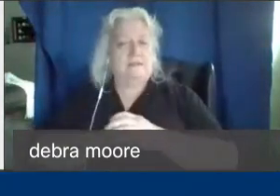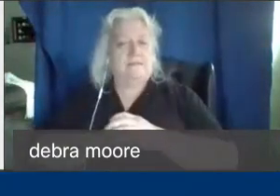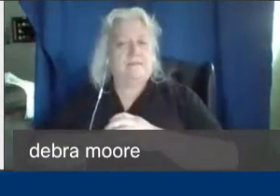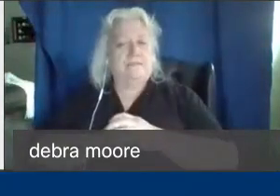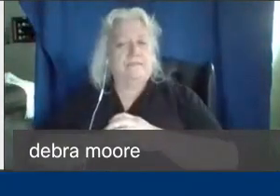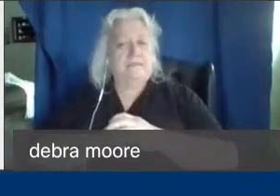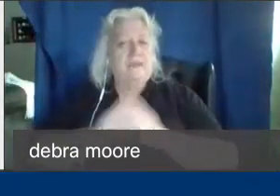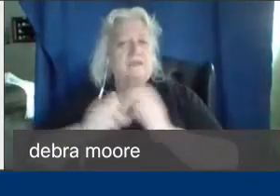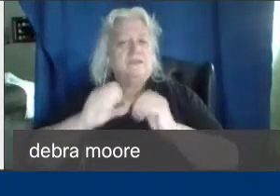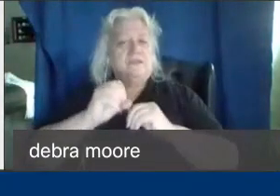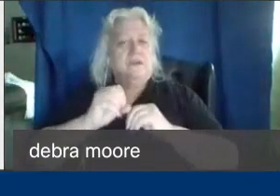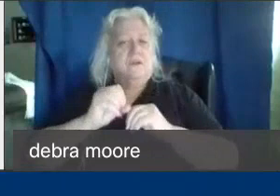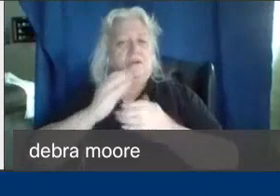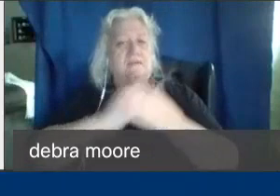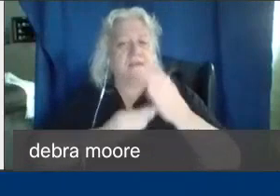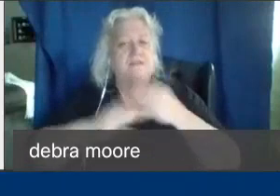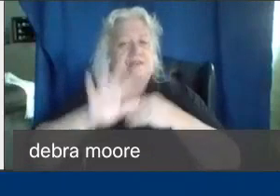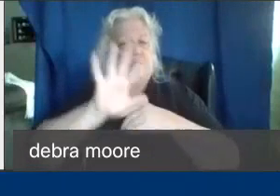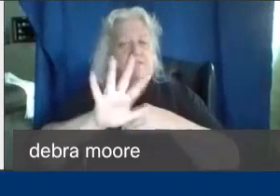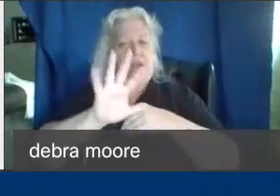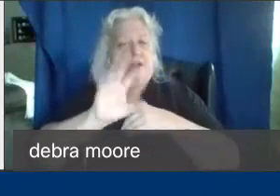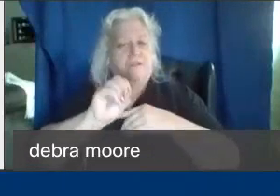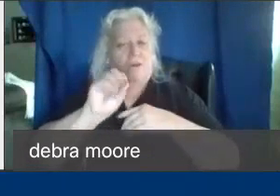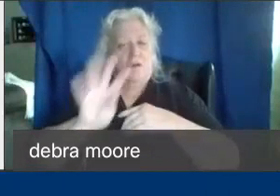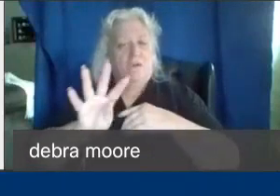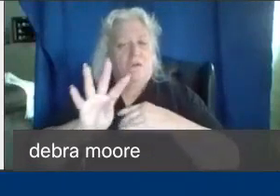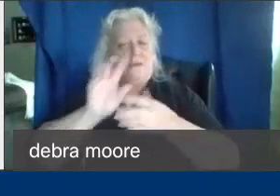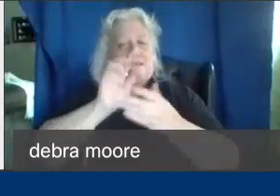So Section 504 prohibits the discrimination